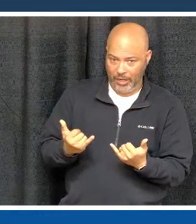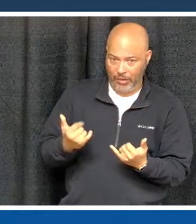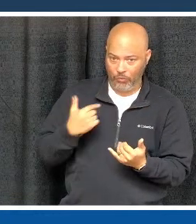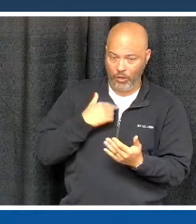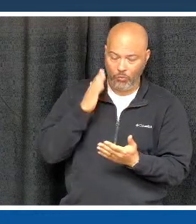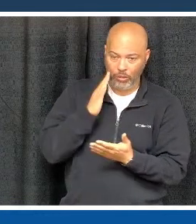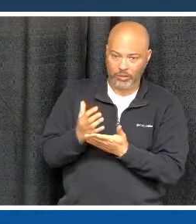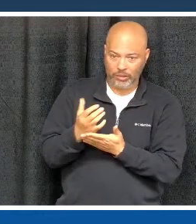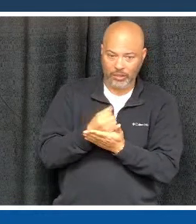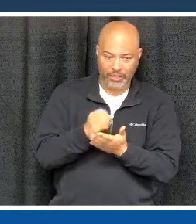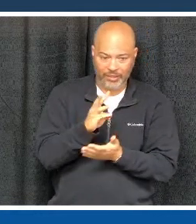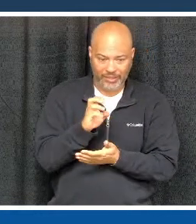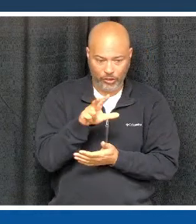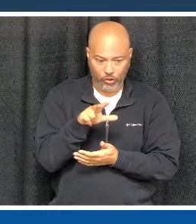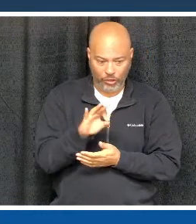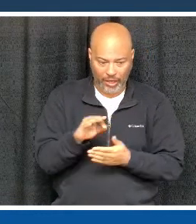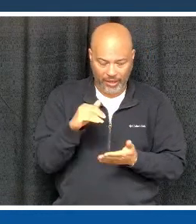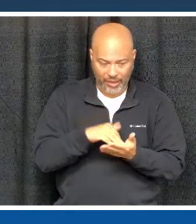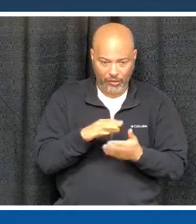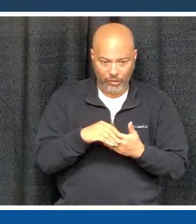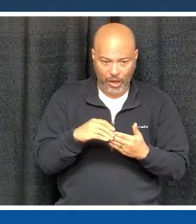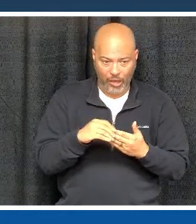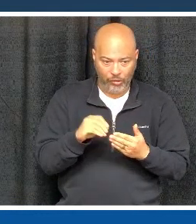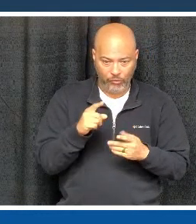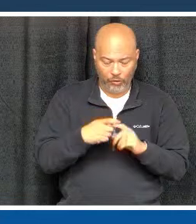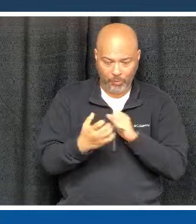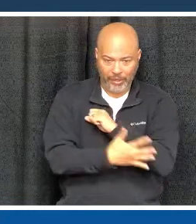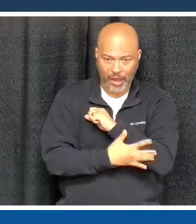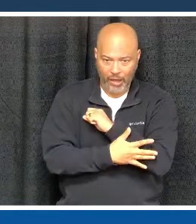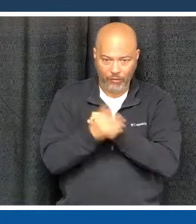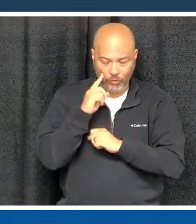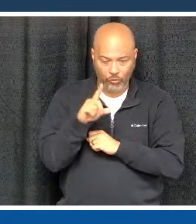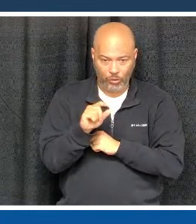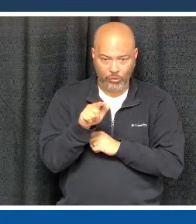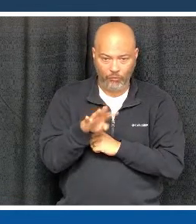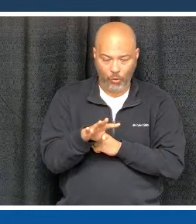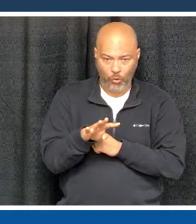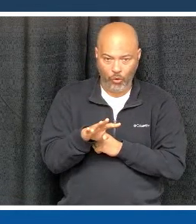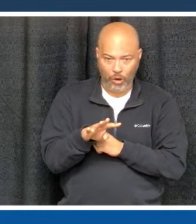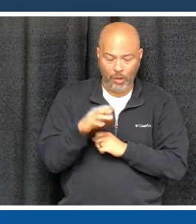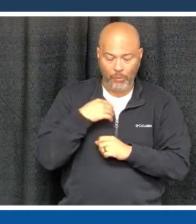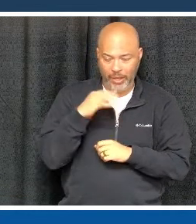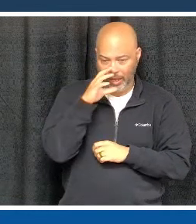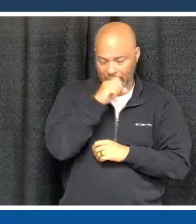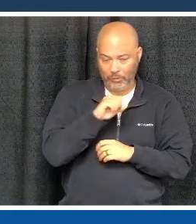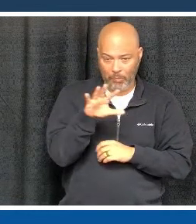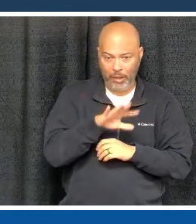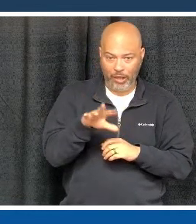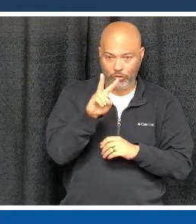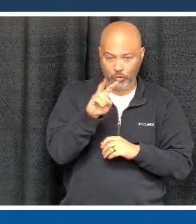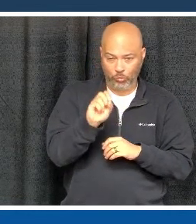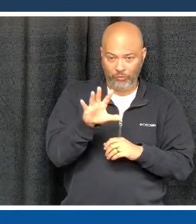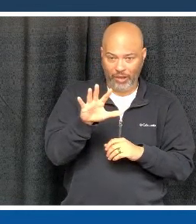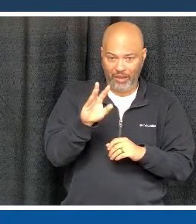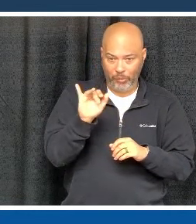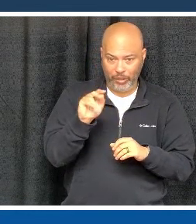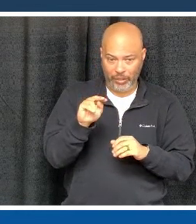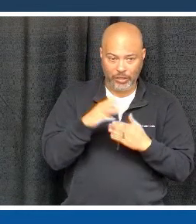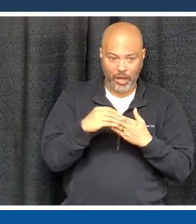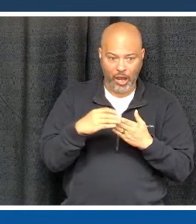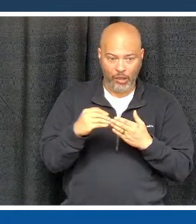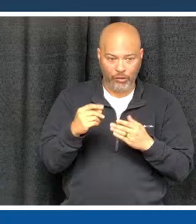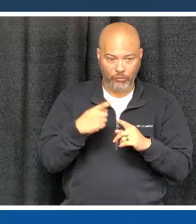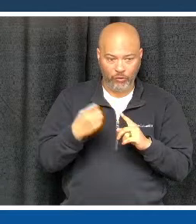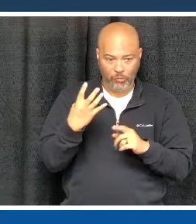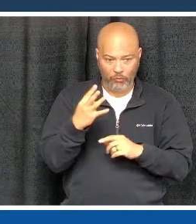collect $639,000 from the county for 2024. And we estimate about $2.5 million from